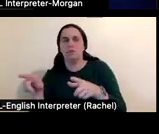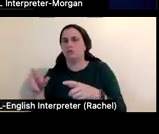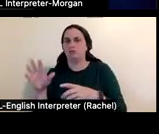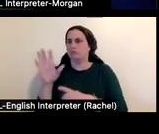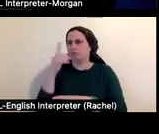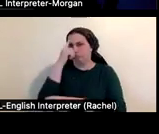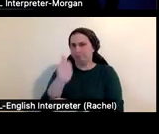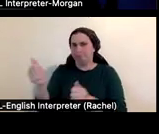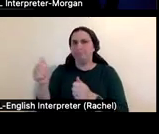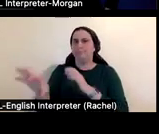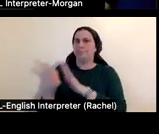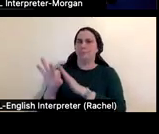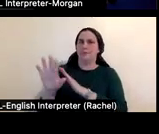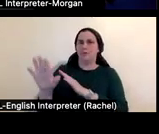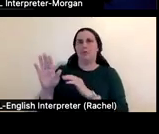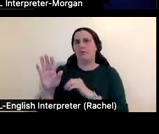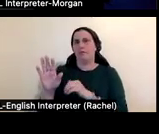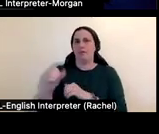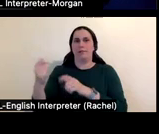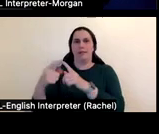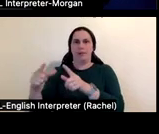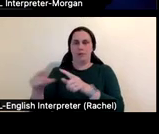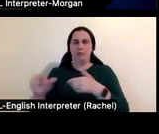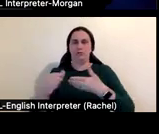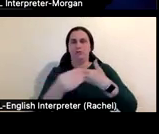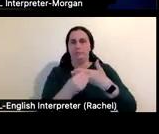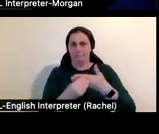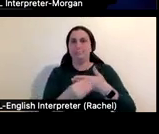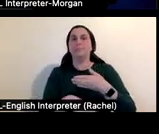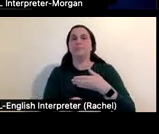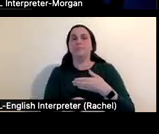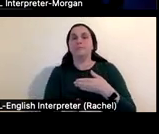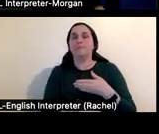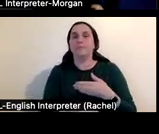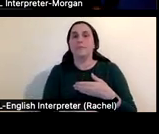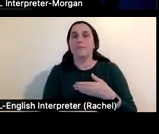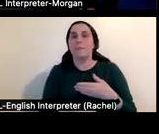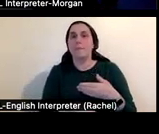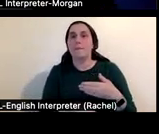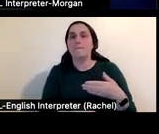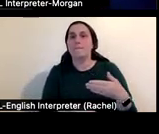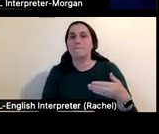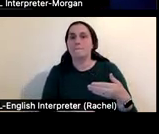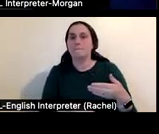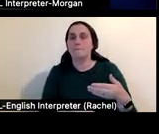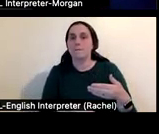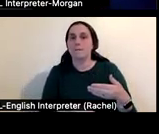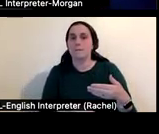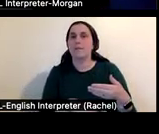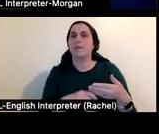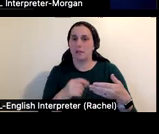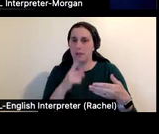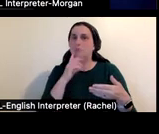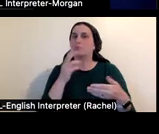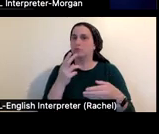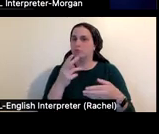really something that you have you know, have in hand with. And this can go more and more. The more vocabulary words